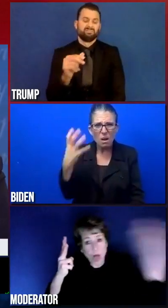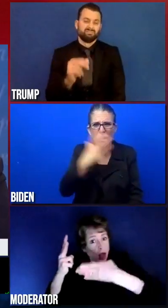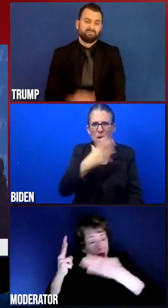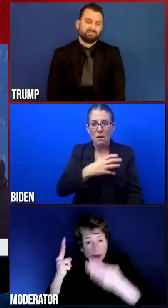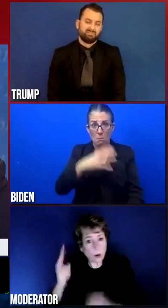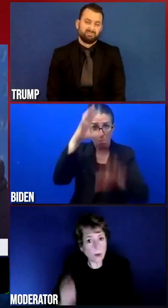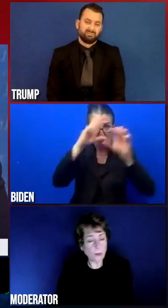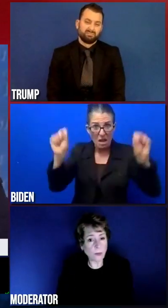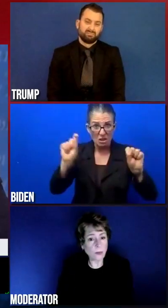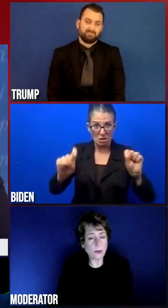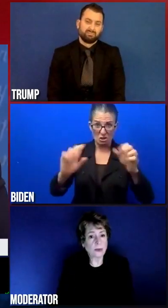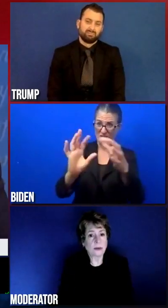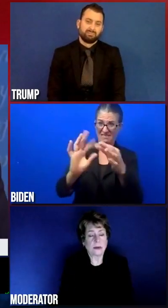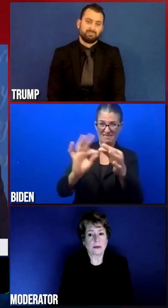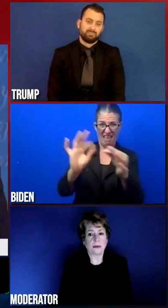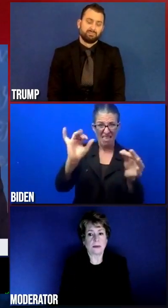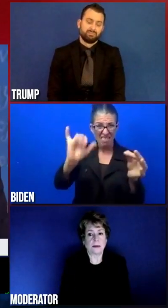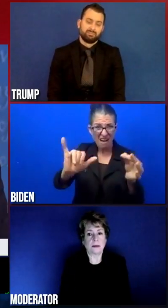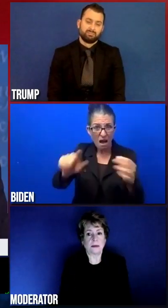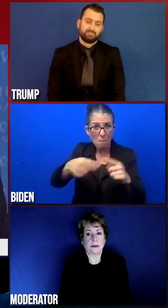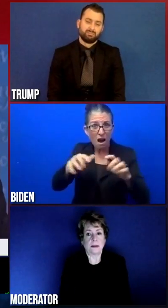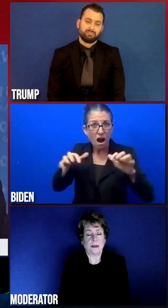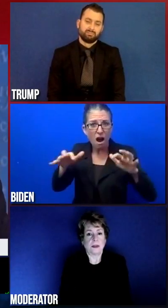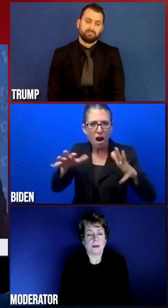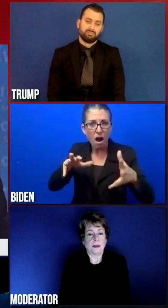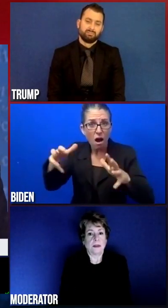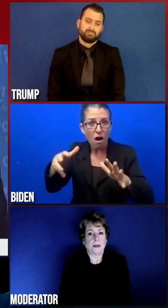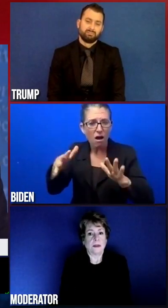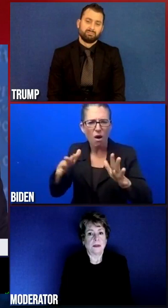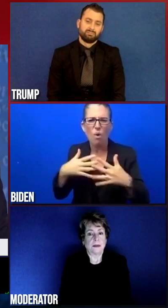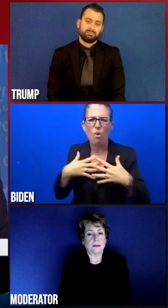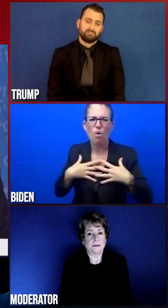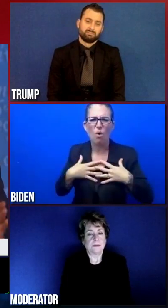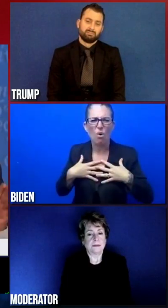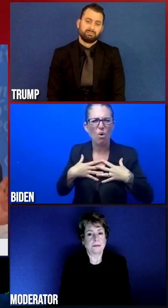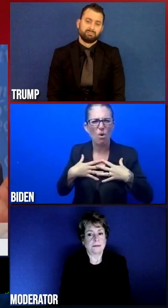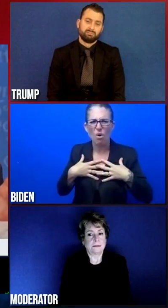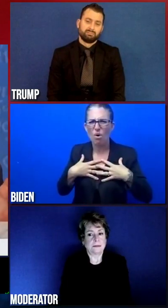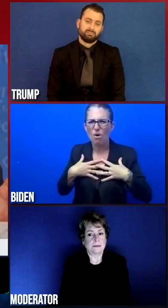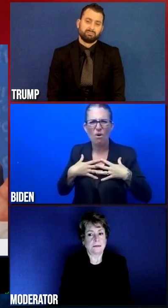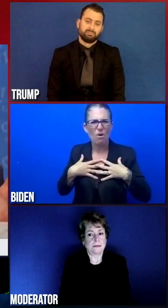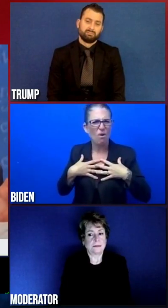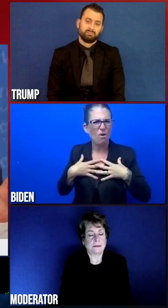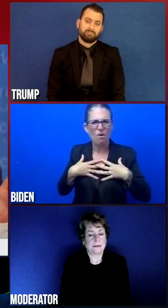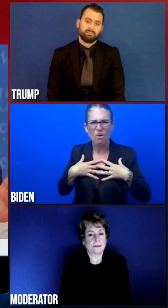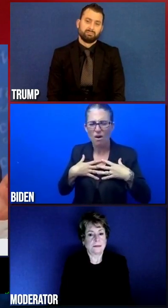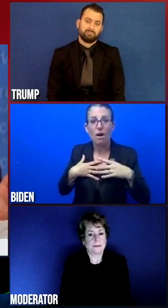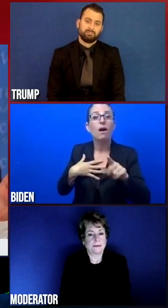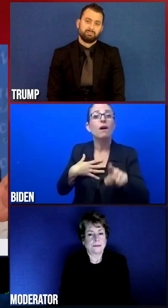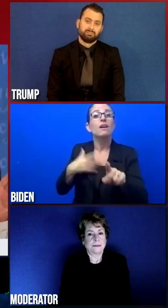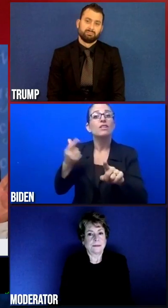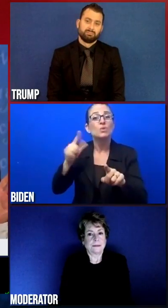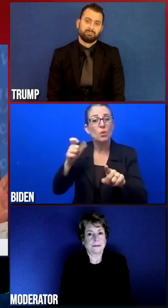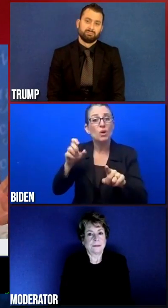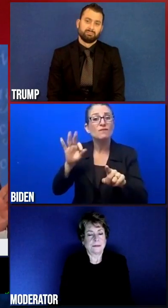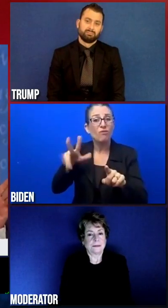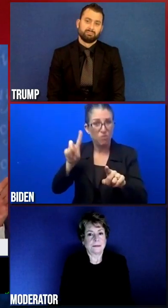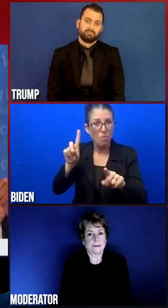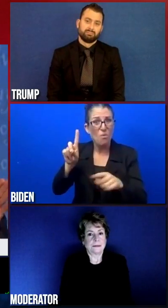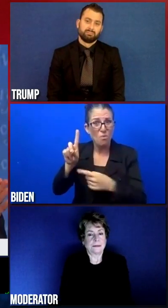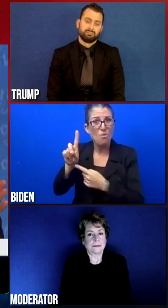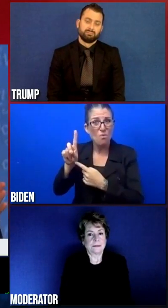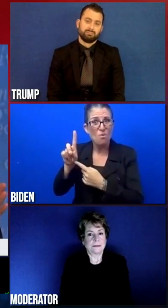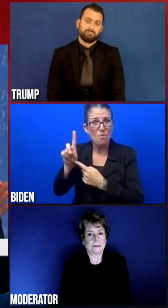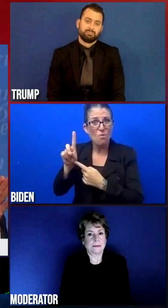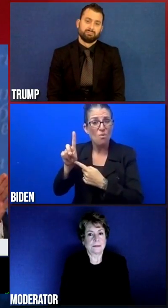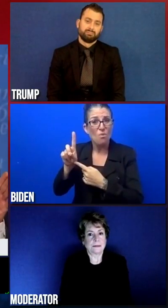when Floyd was killed, when Mr. Floyd was killed, there was a peaceful protest in front of the White House. What did he do? He came out of